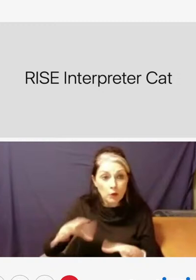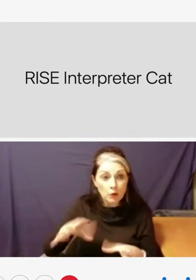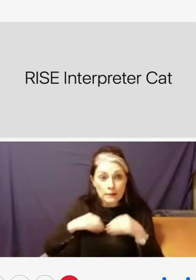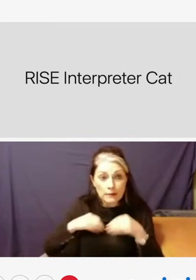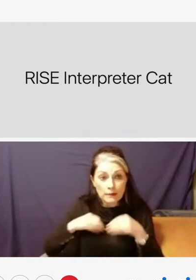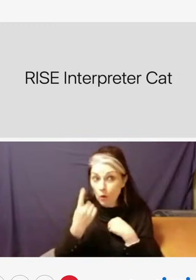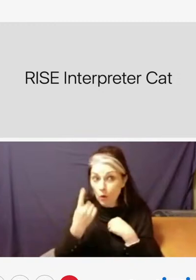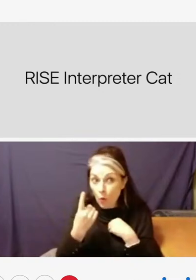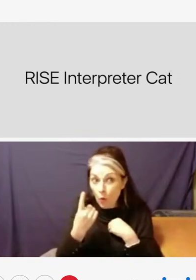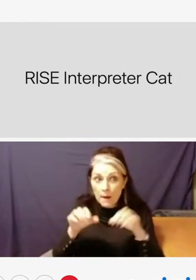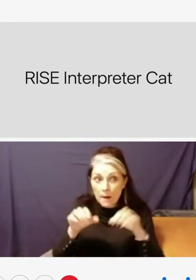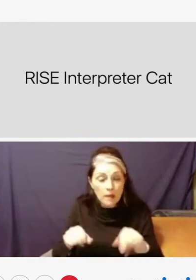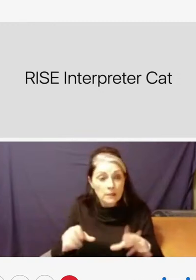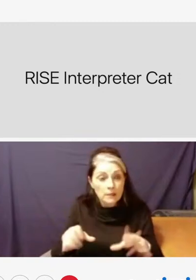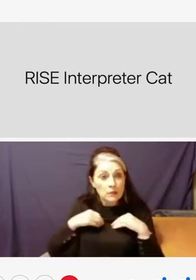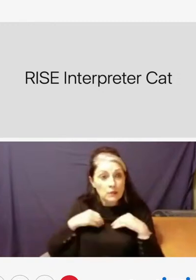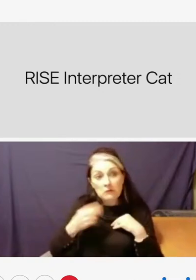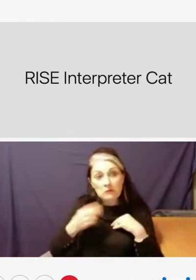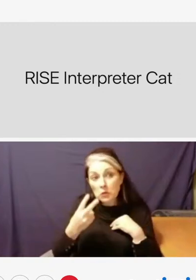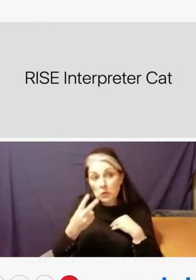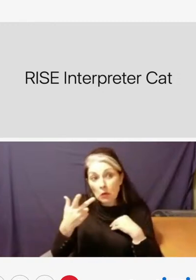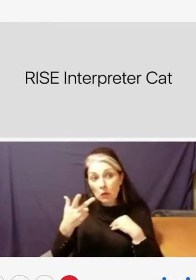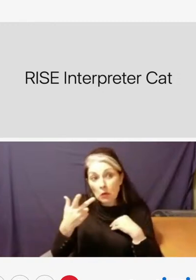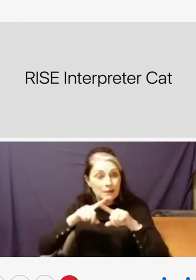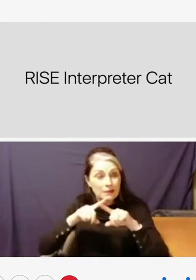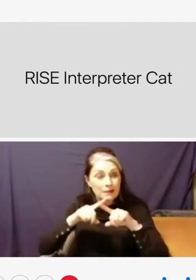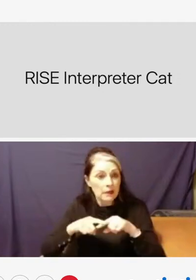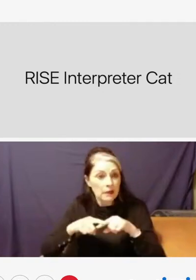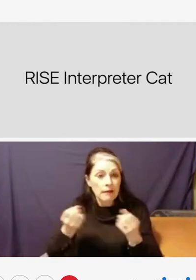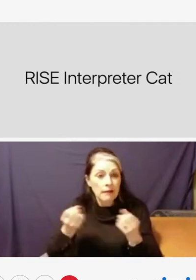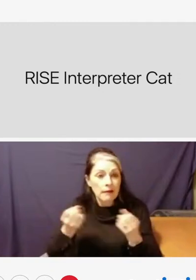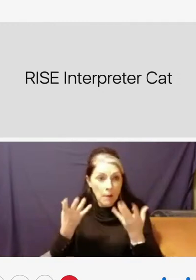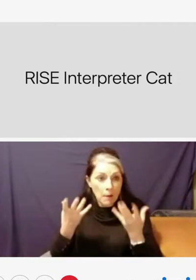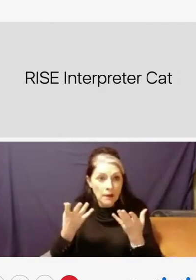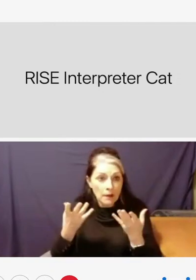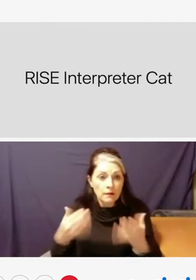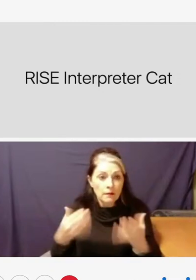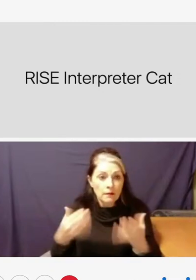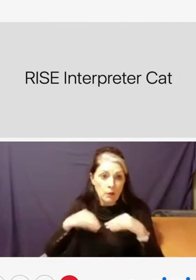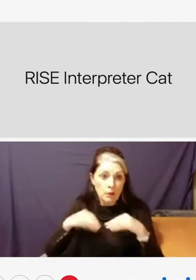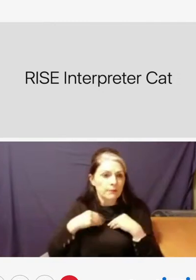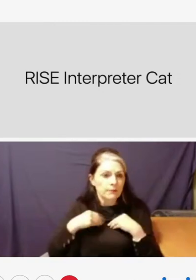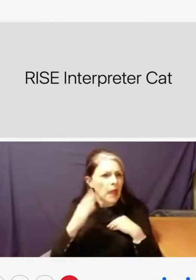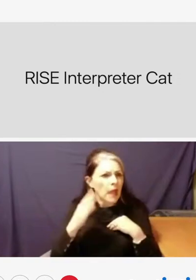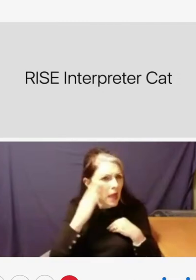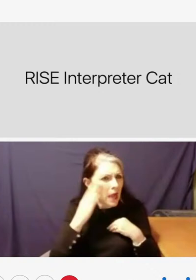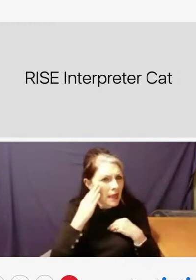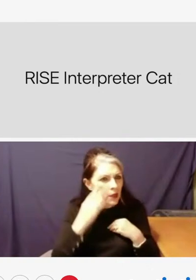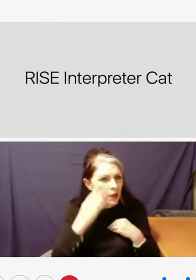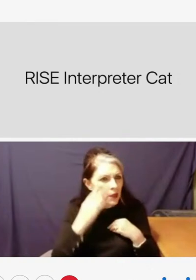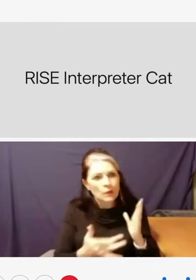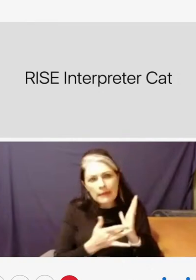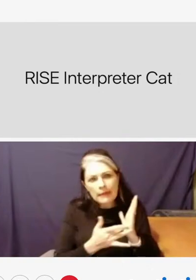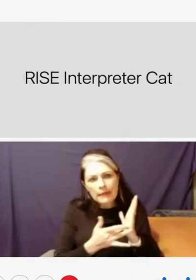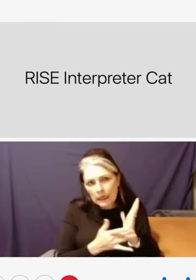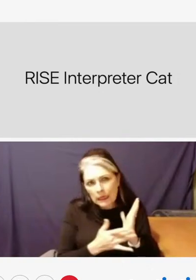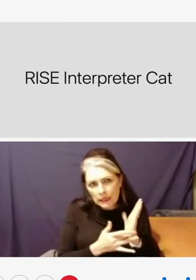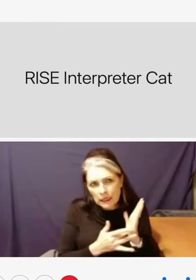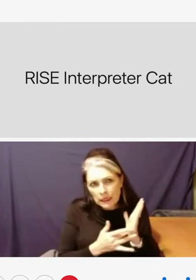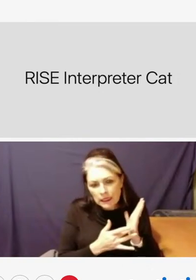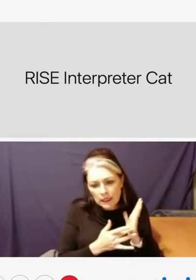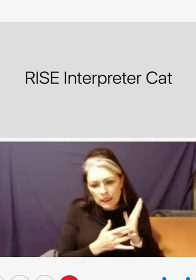could have received two or three depending on that quantity that they got and I know that I technically they are uh a one-time